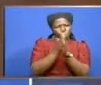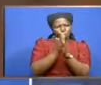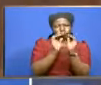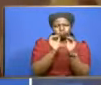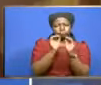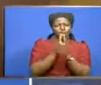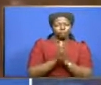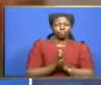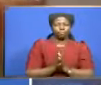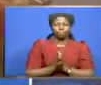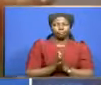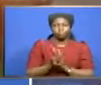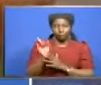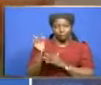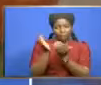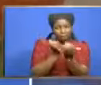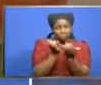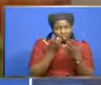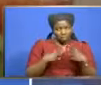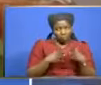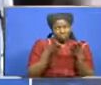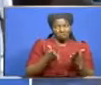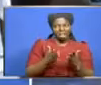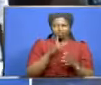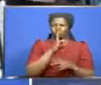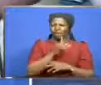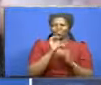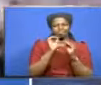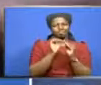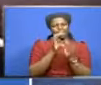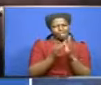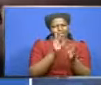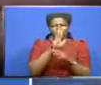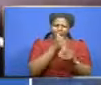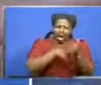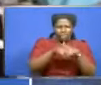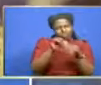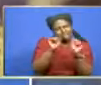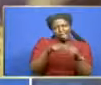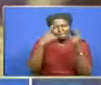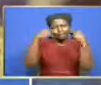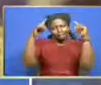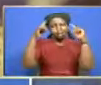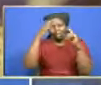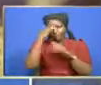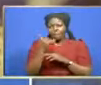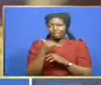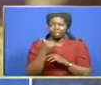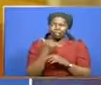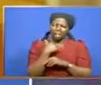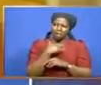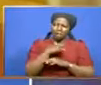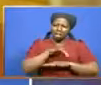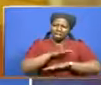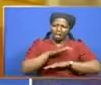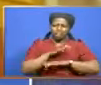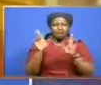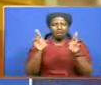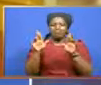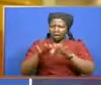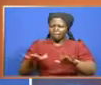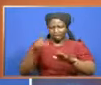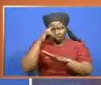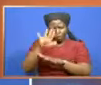The amateur entrepreneurs are however uncertain if their efforts will bear fruit since there is a shortage of a ready market for